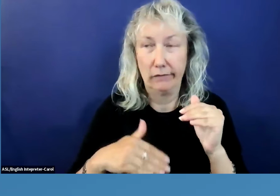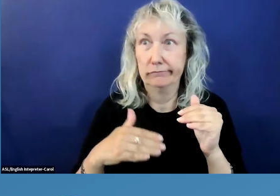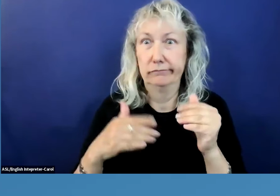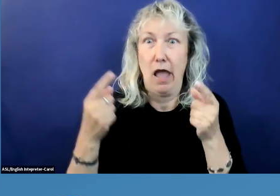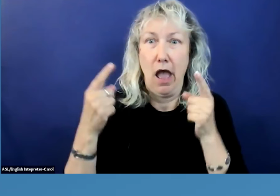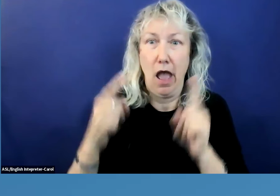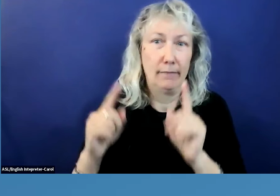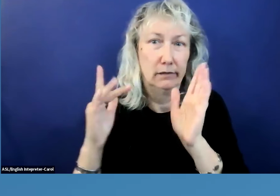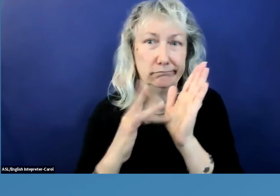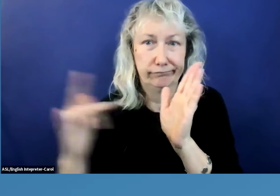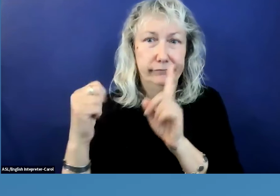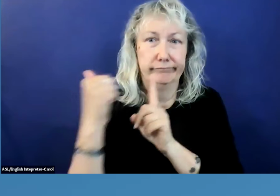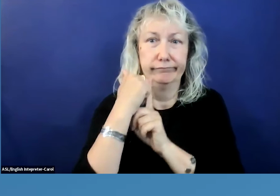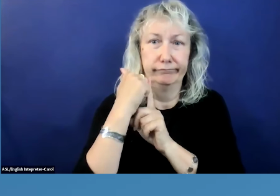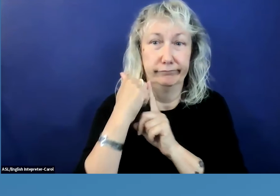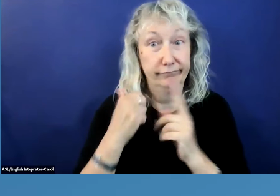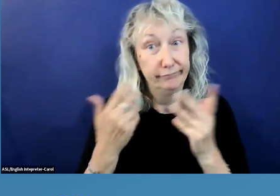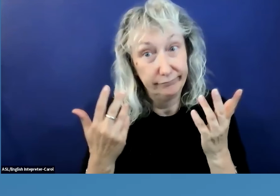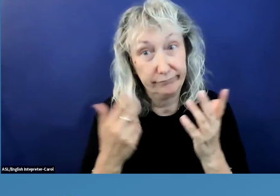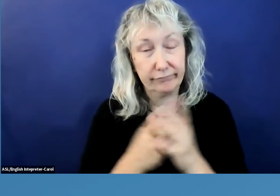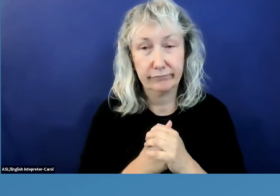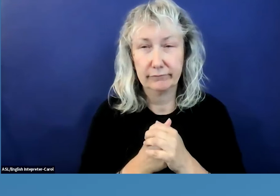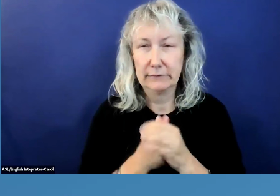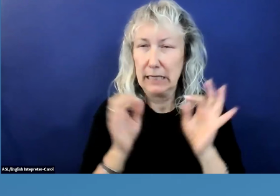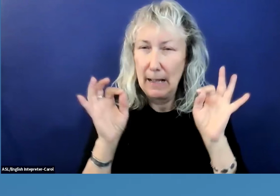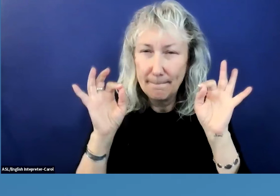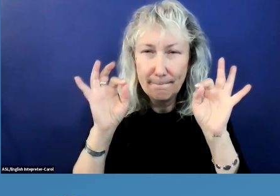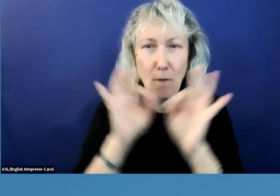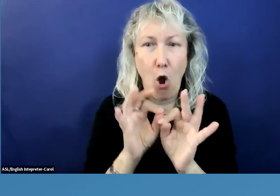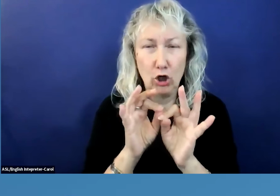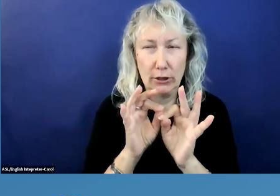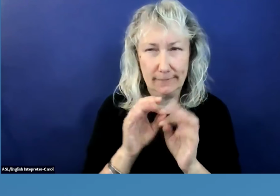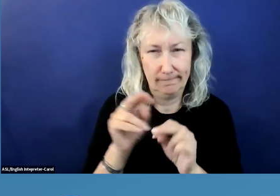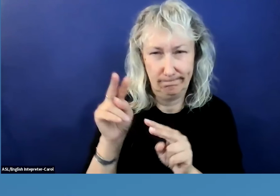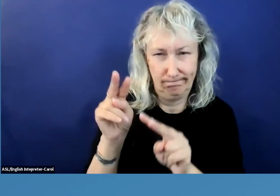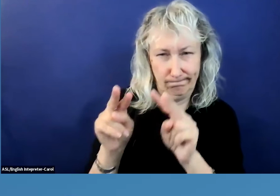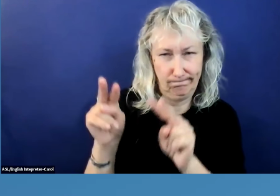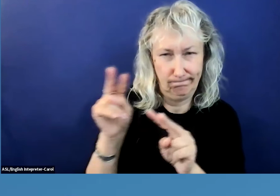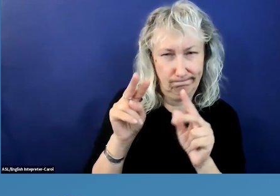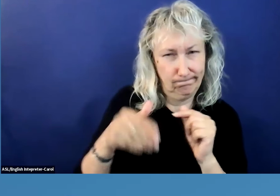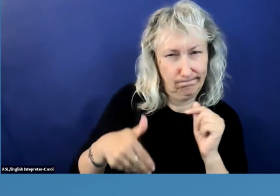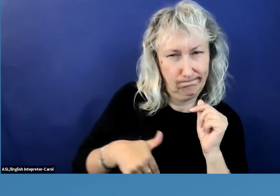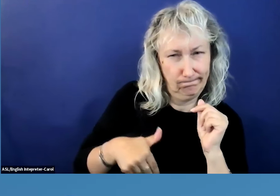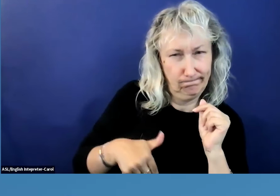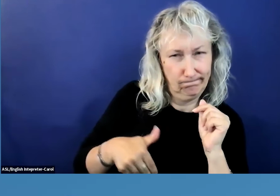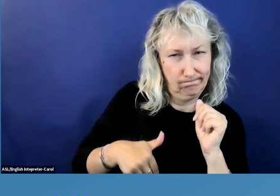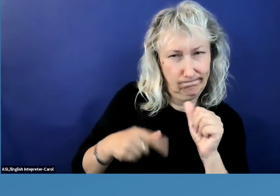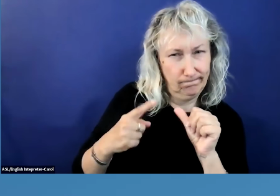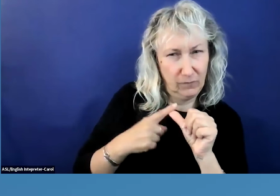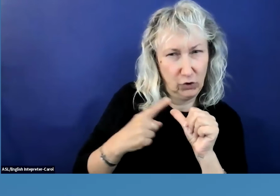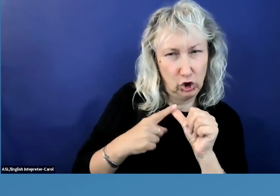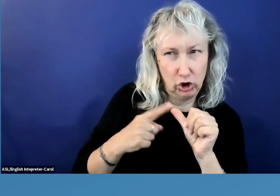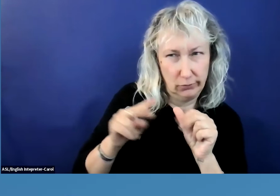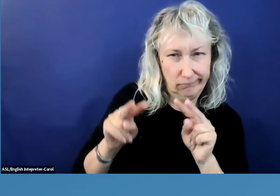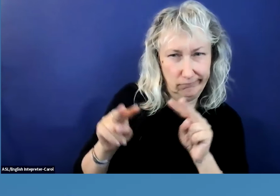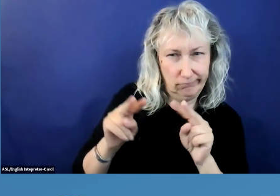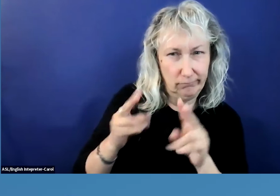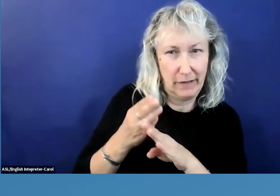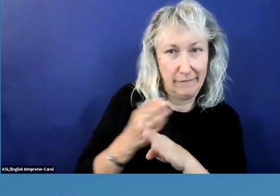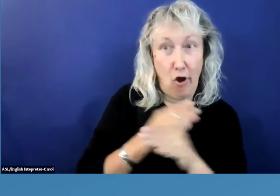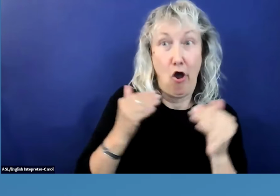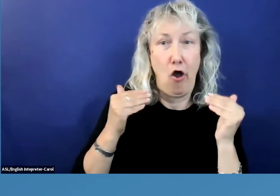this kind of funny phrase, to use your skeptical spectacles, to kind of be skeptical and listen to your gut before